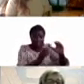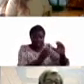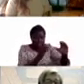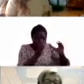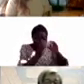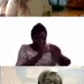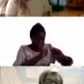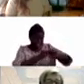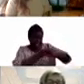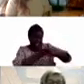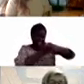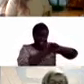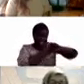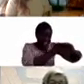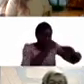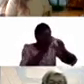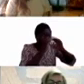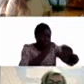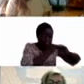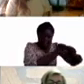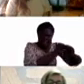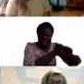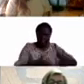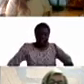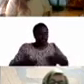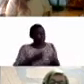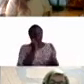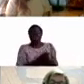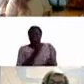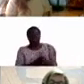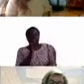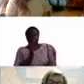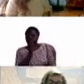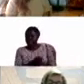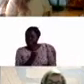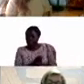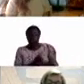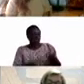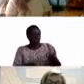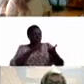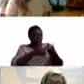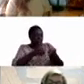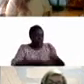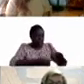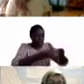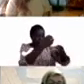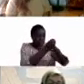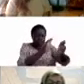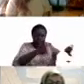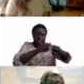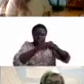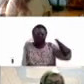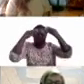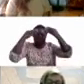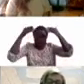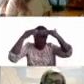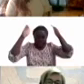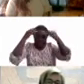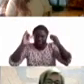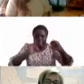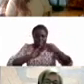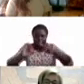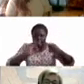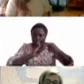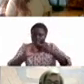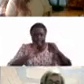that our parents do not communicate with their young daughters concerning their